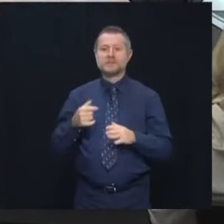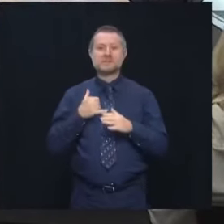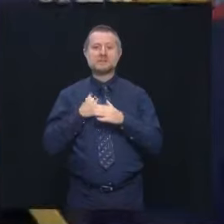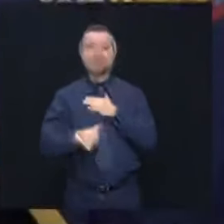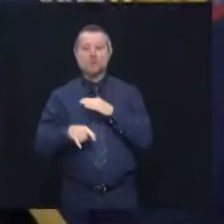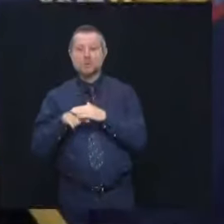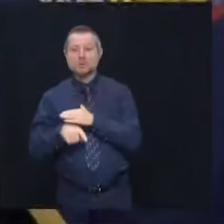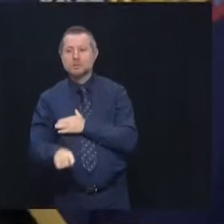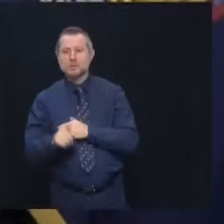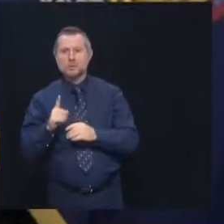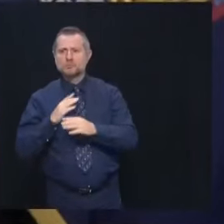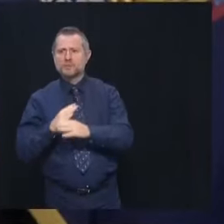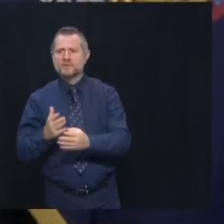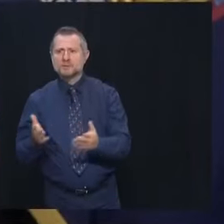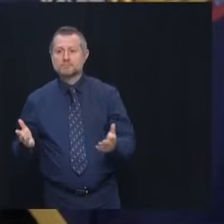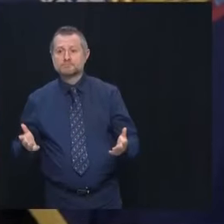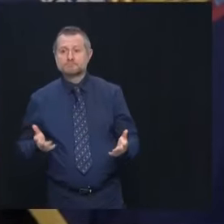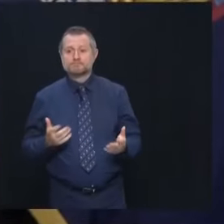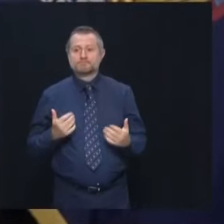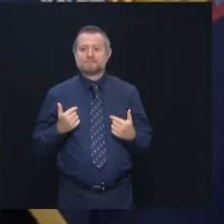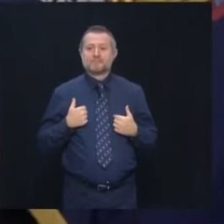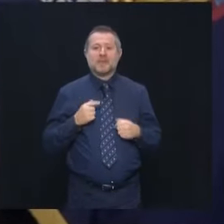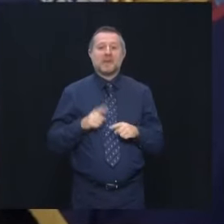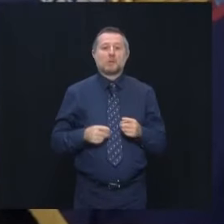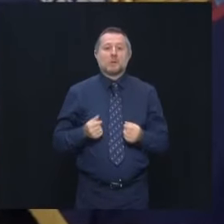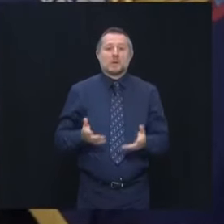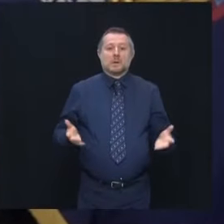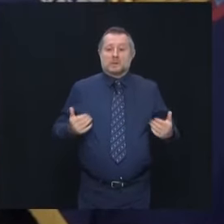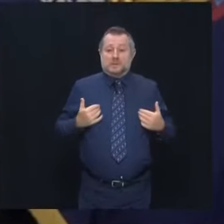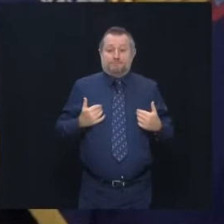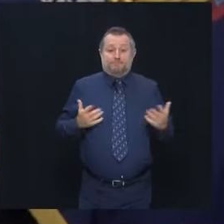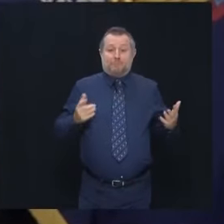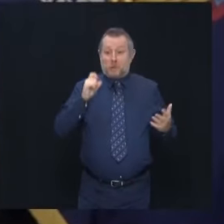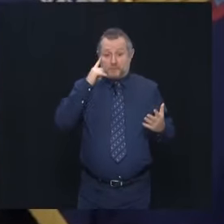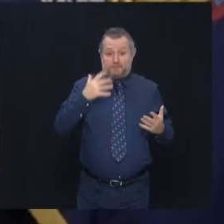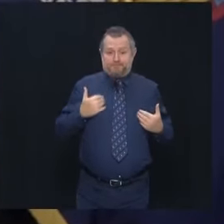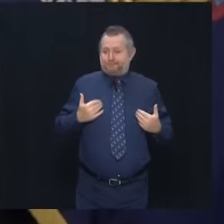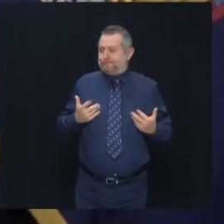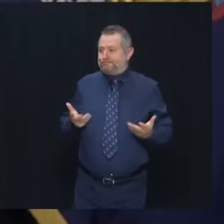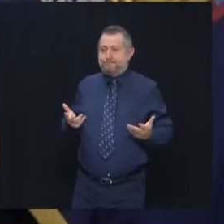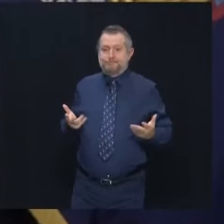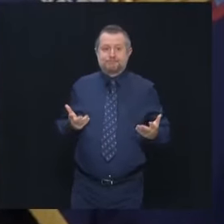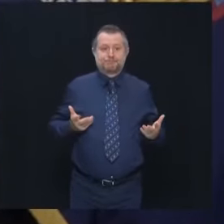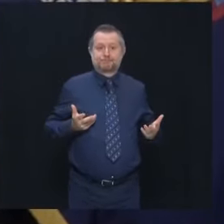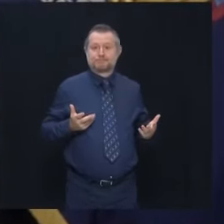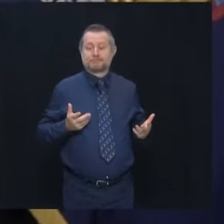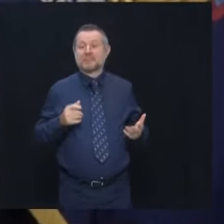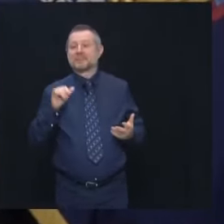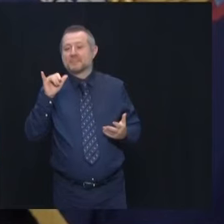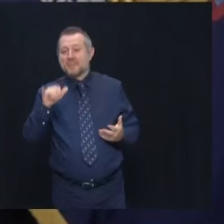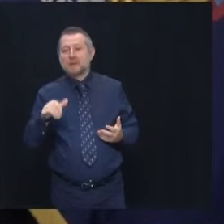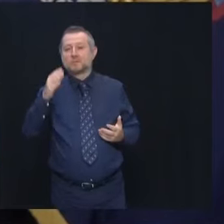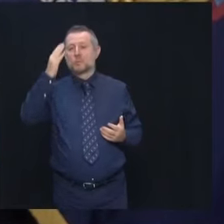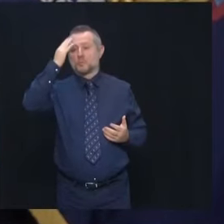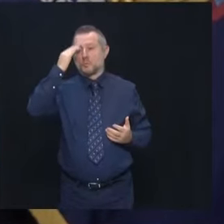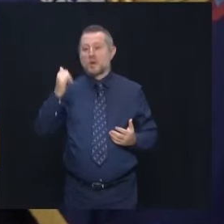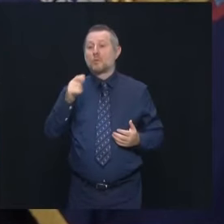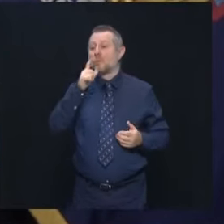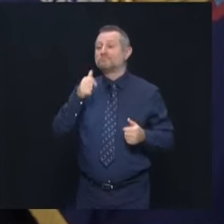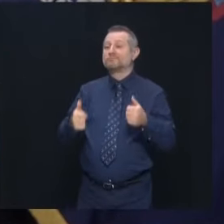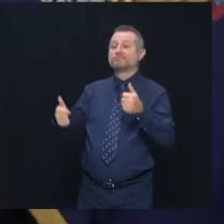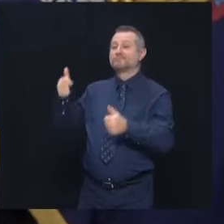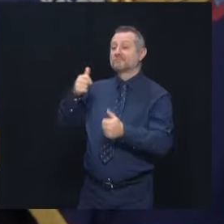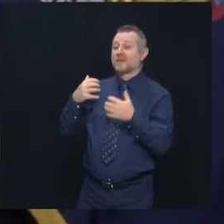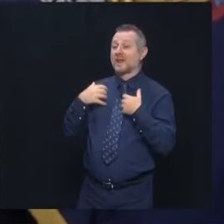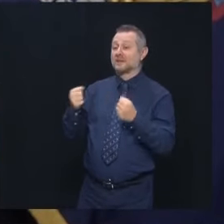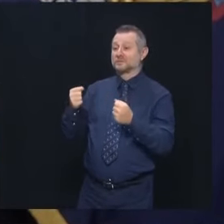Nothing. Nothing. Nothing. Which is why the health officials are very worried